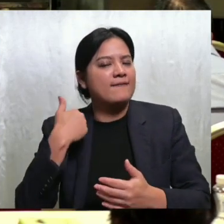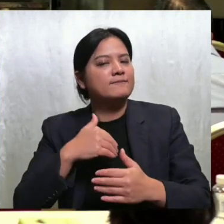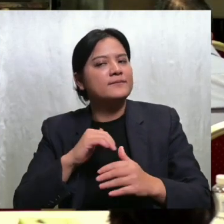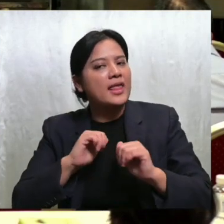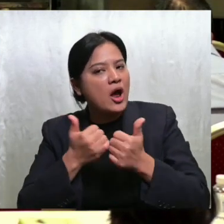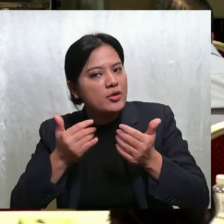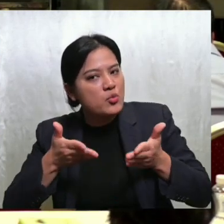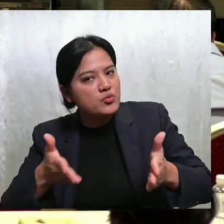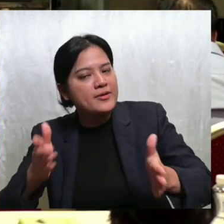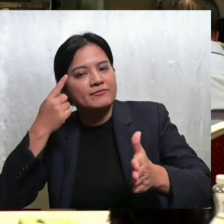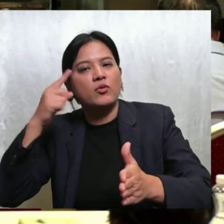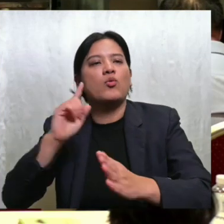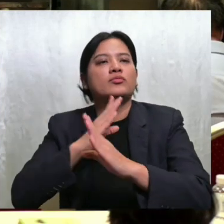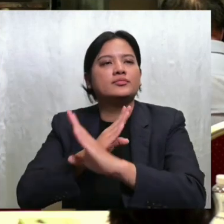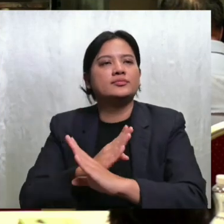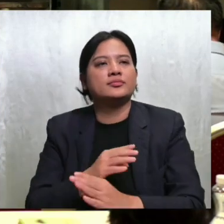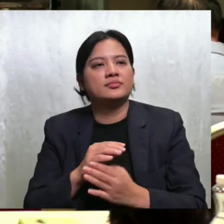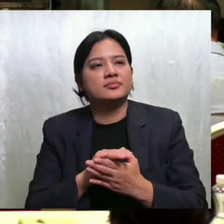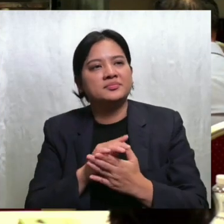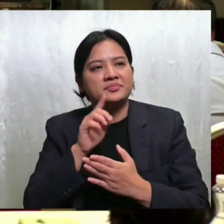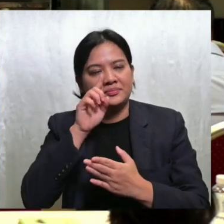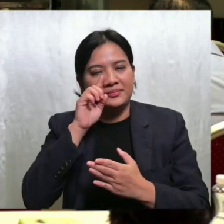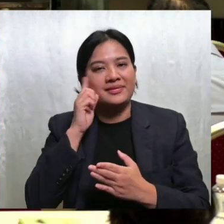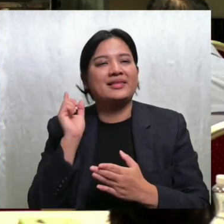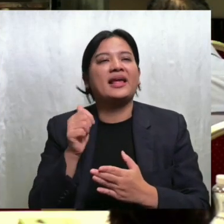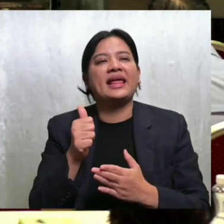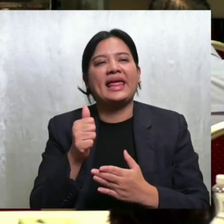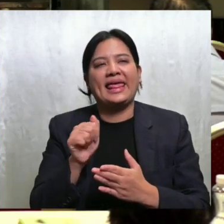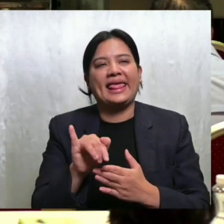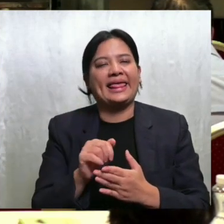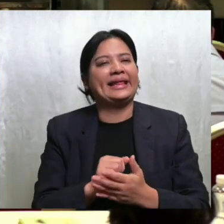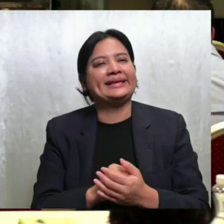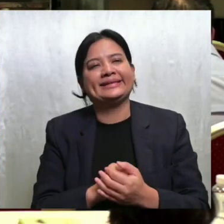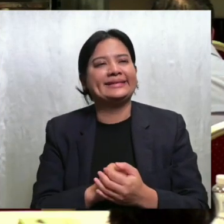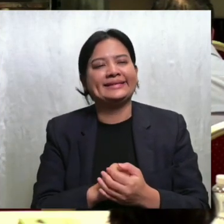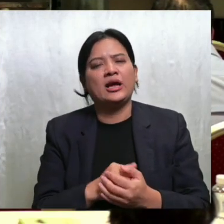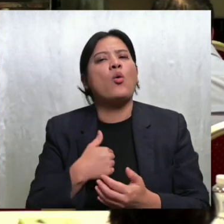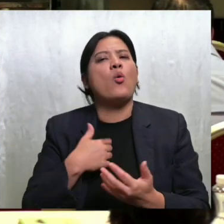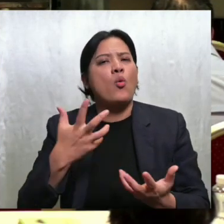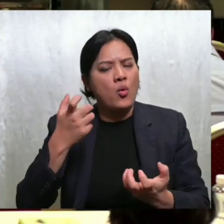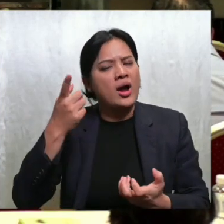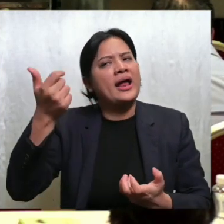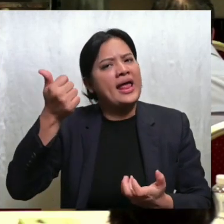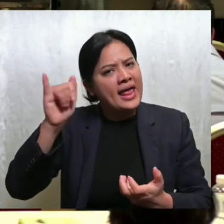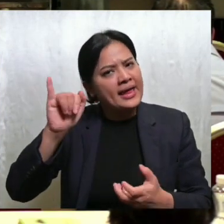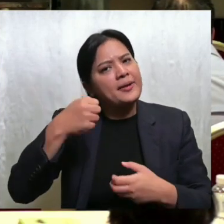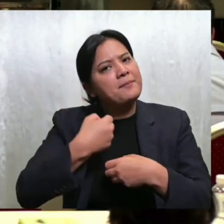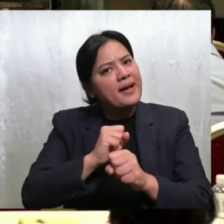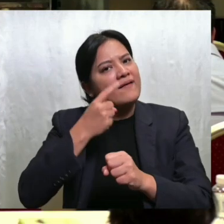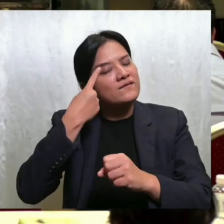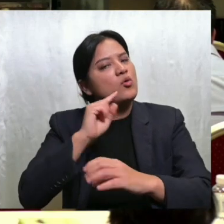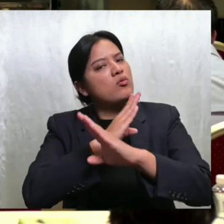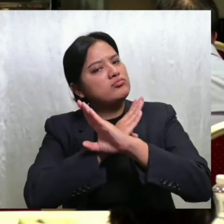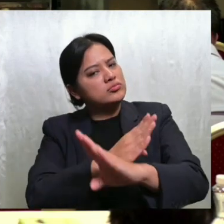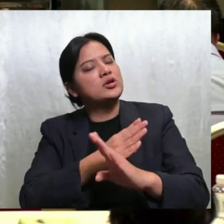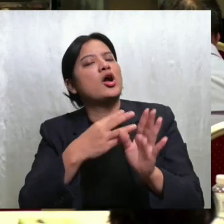that we need to cover to probably reduce that plagiarism component. Wow. Okay. So just to